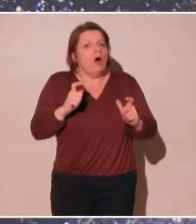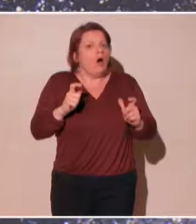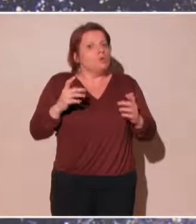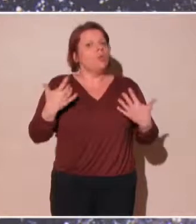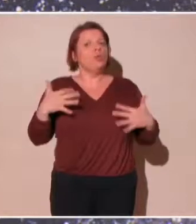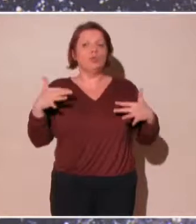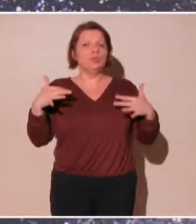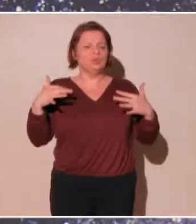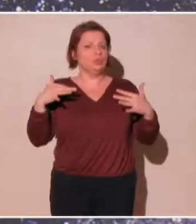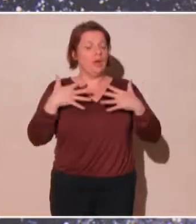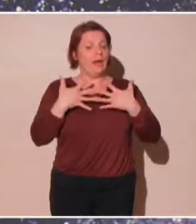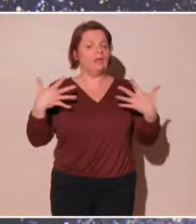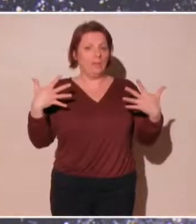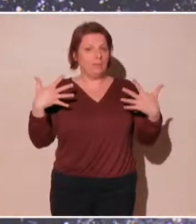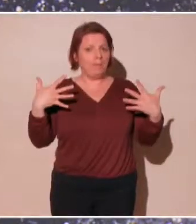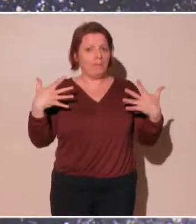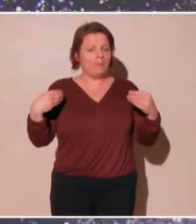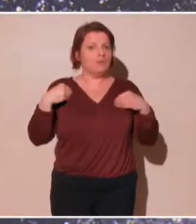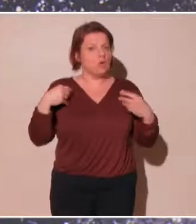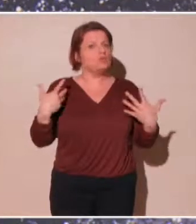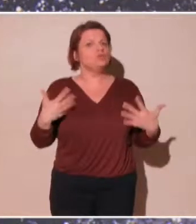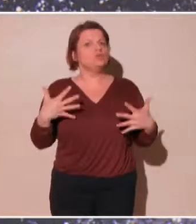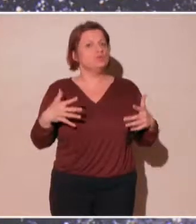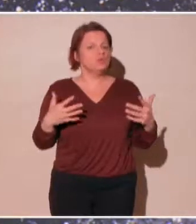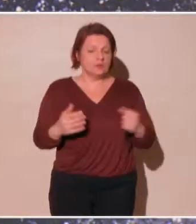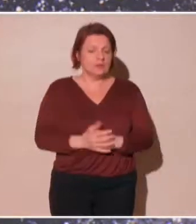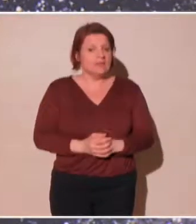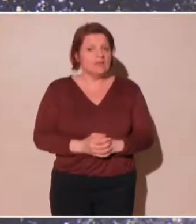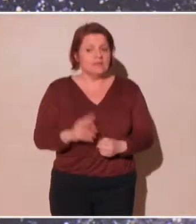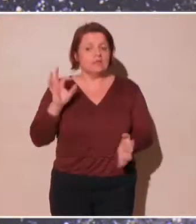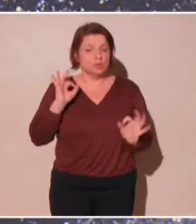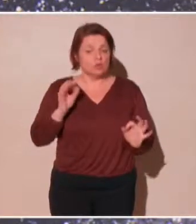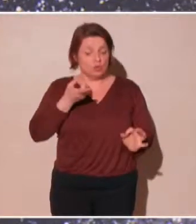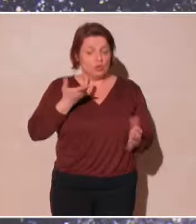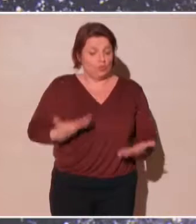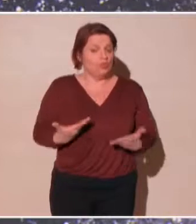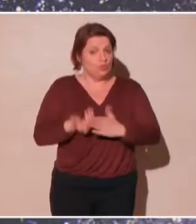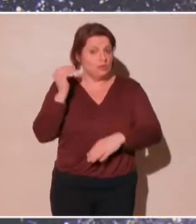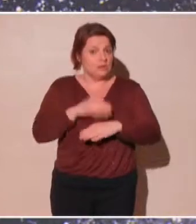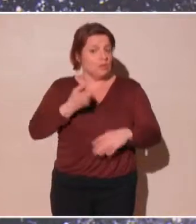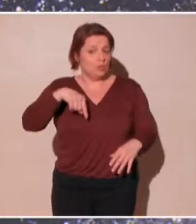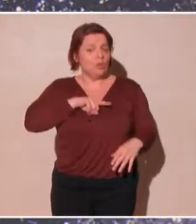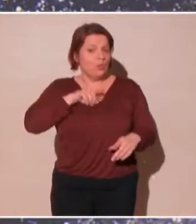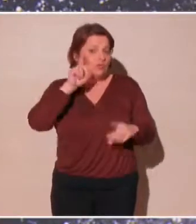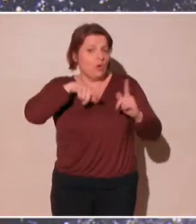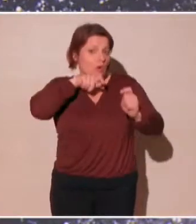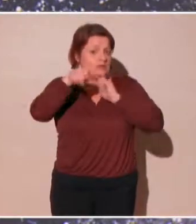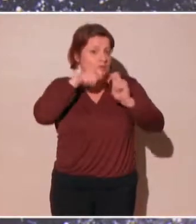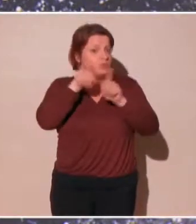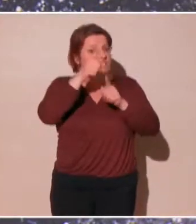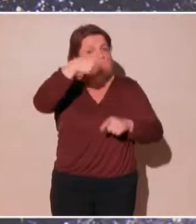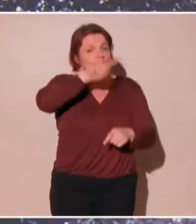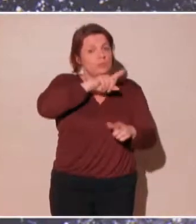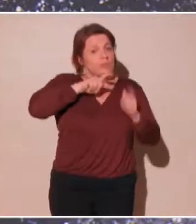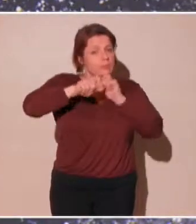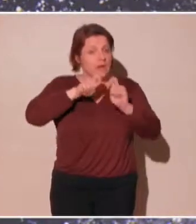used, or the time he used to create the world. And it's a great honor and privilege that we should be able to actually even conceive